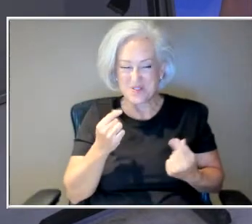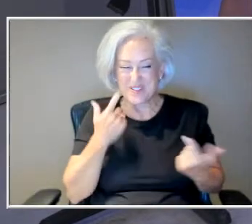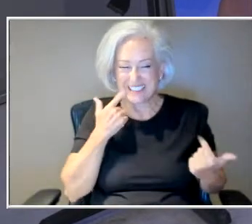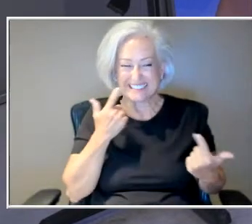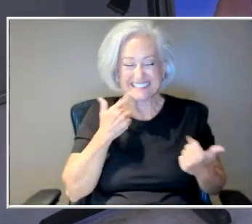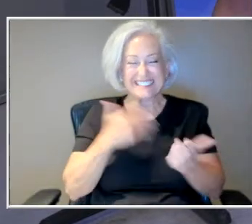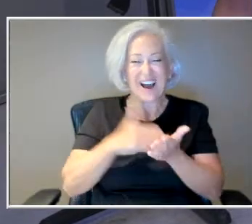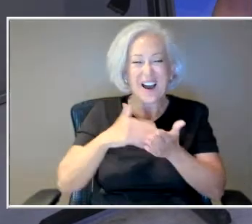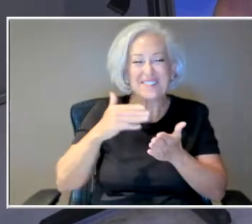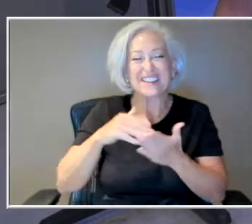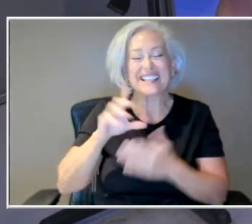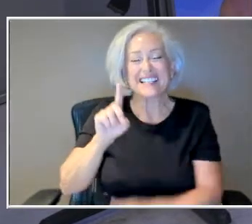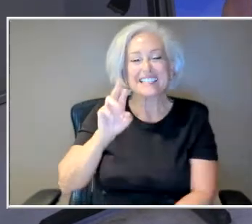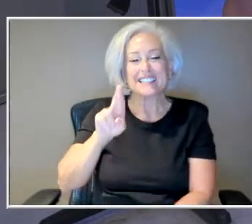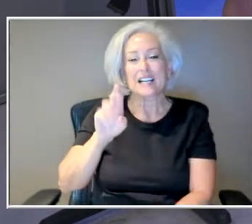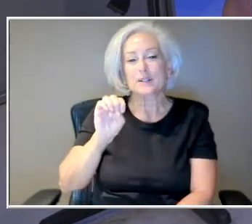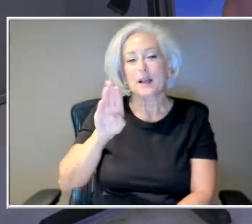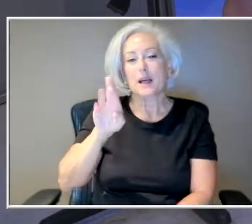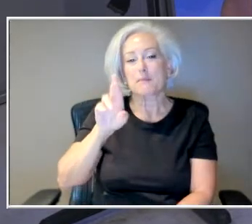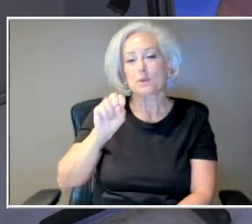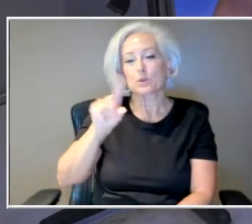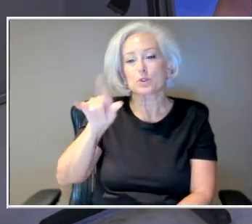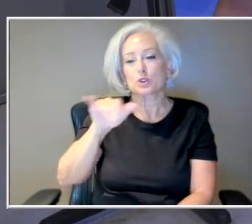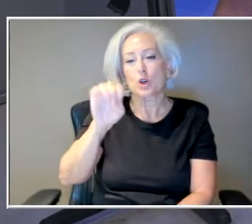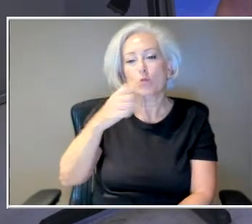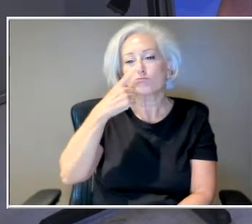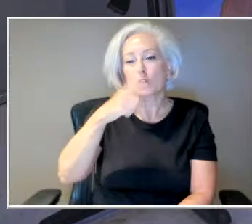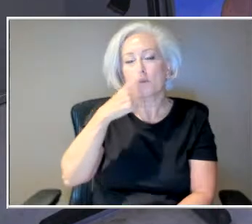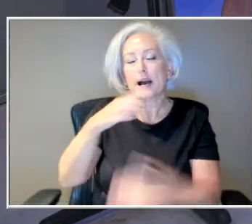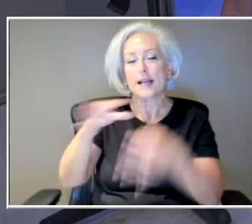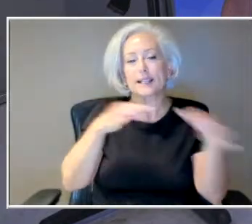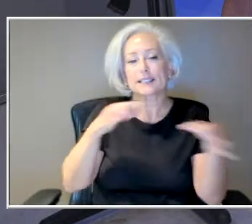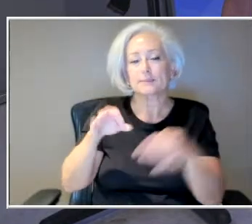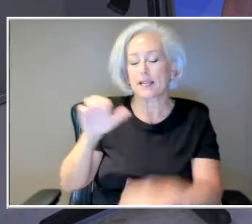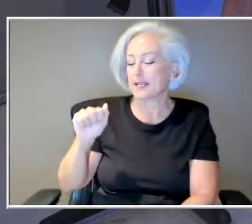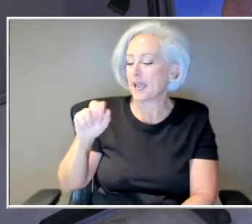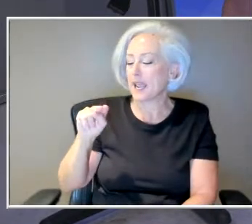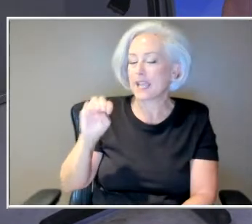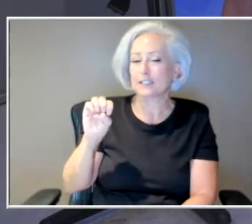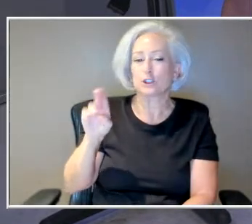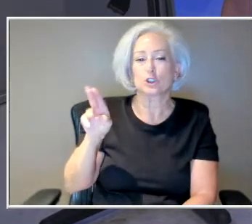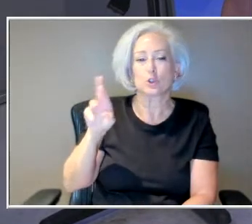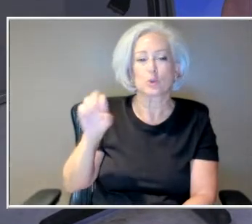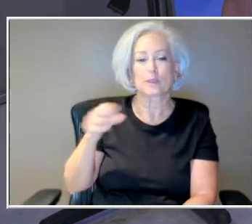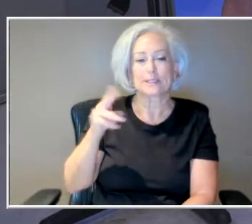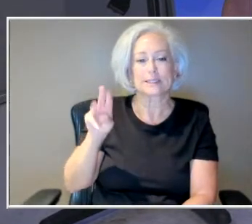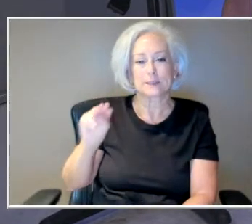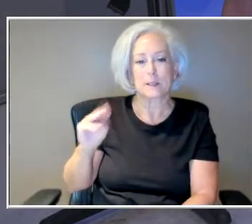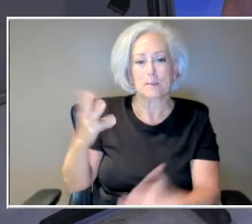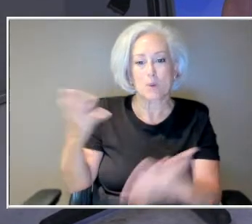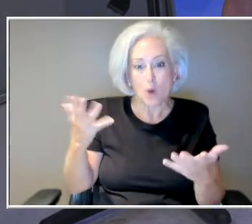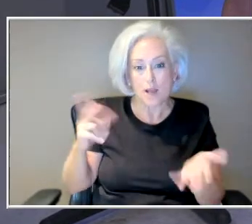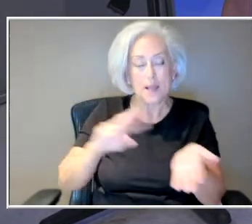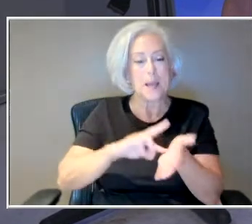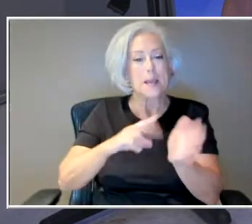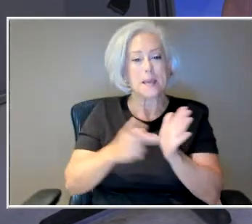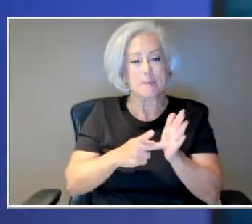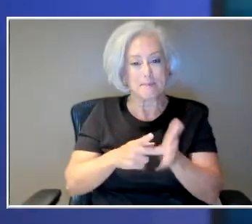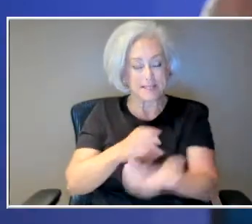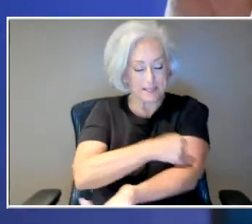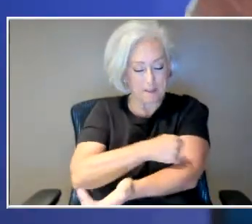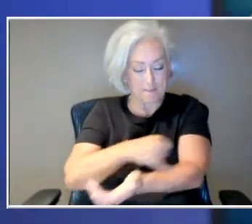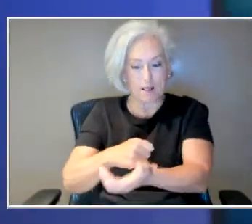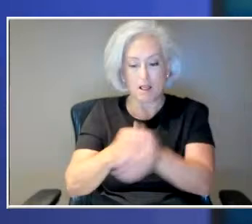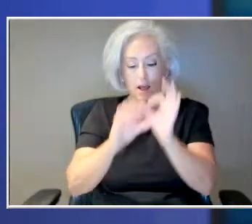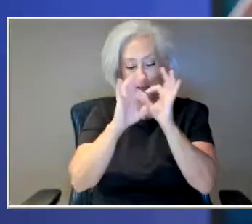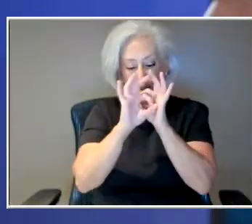Ebersol, take us back to the basics. What is an aneurysm? So an aneurysm is a weakness on the blood vessel wall. So if you have a weakness